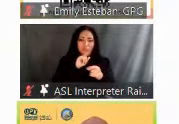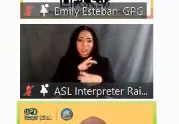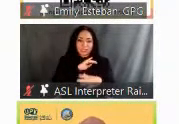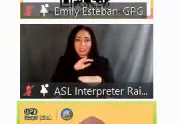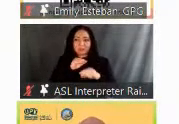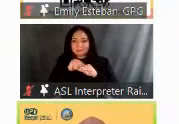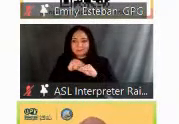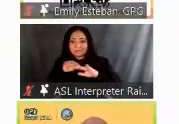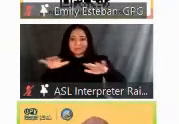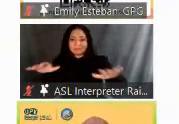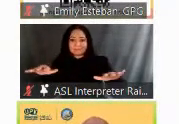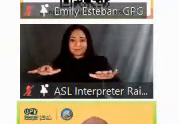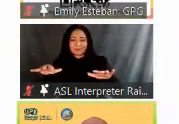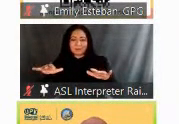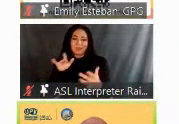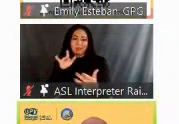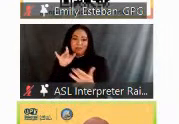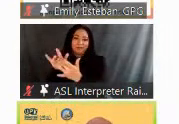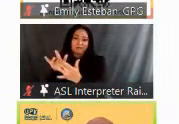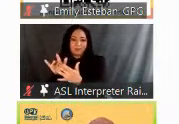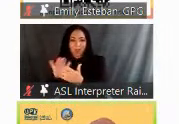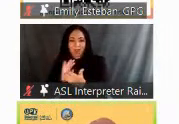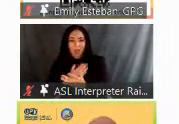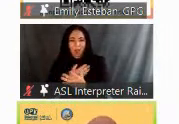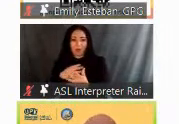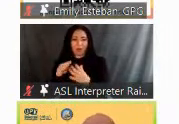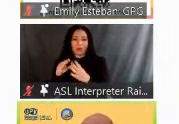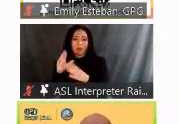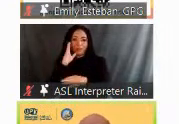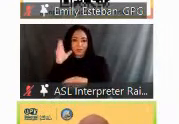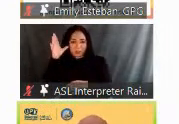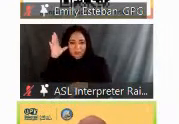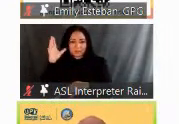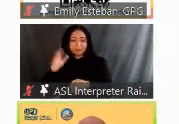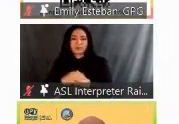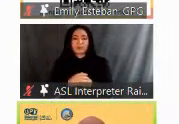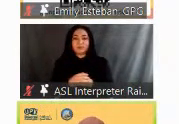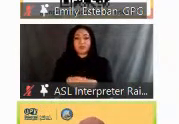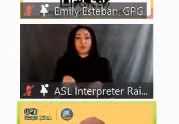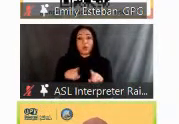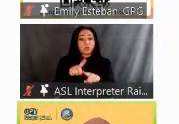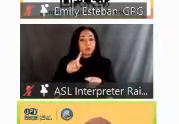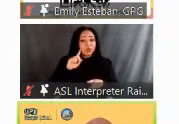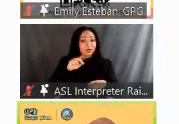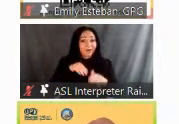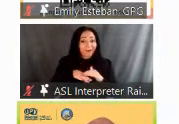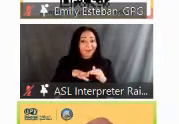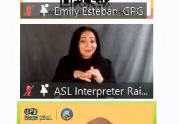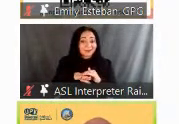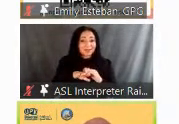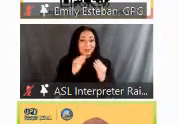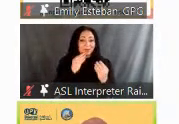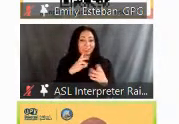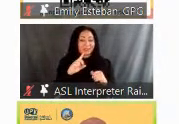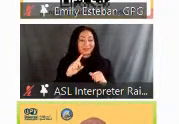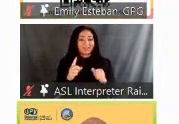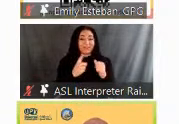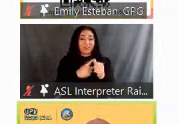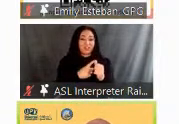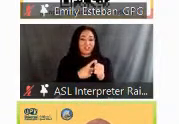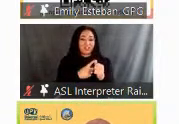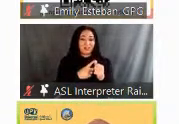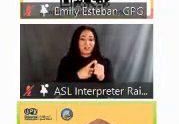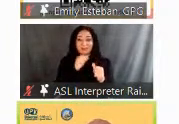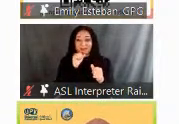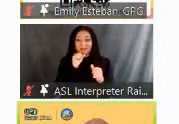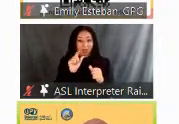who have existing connections. We also heard that access to information is the first, but far from the only barrier